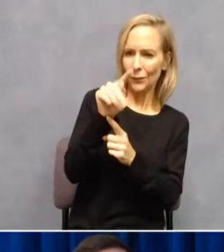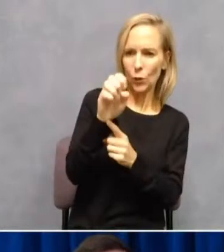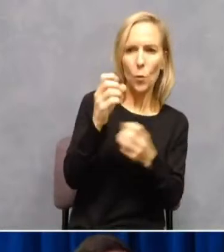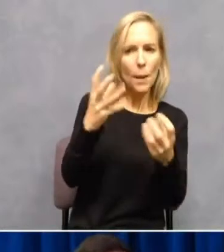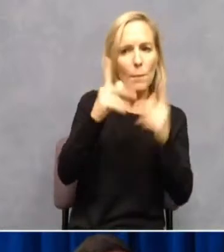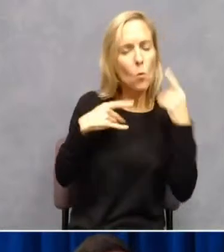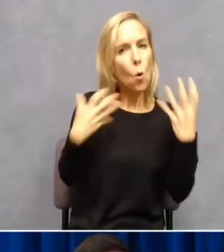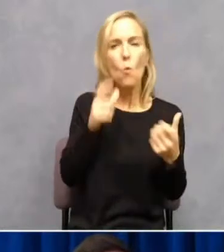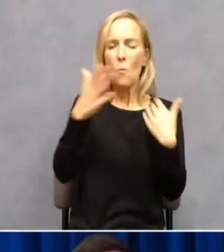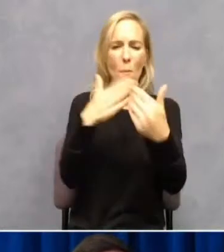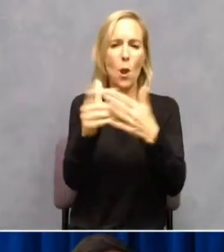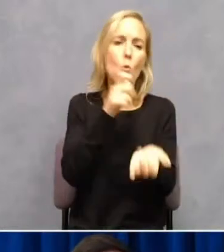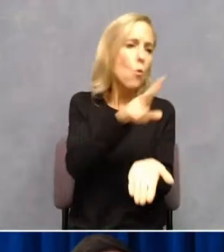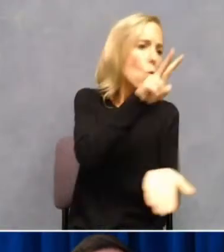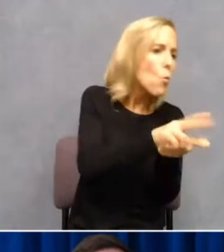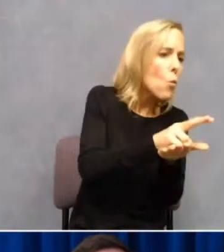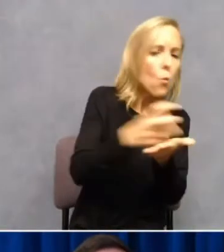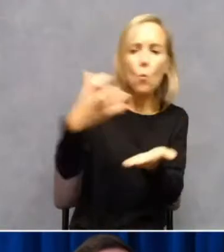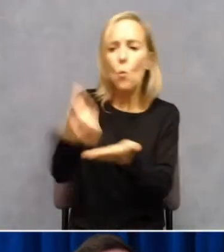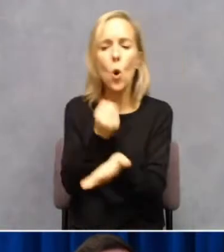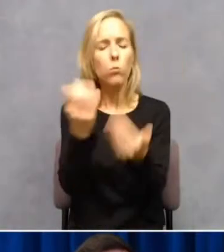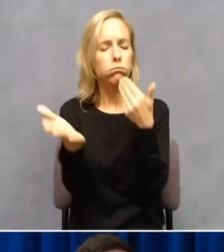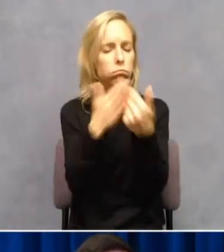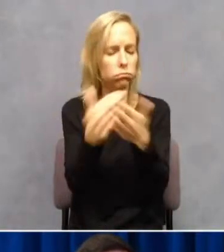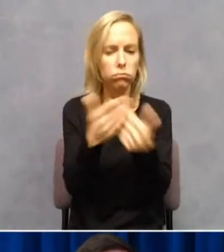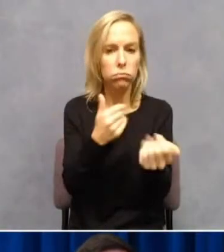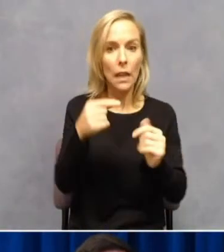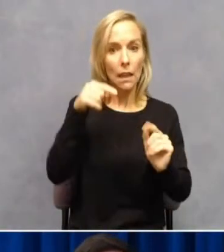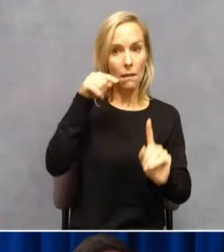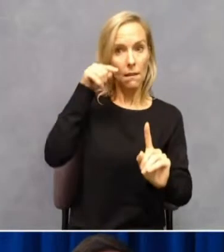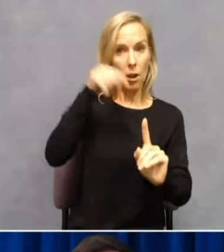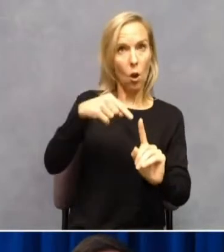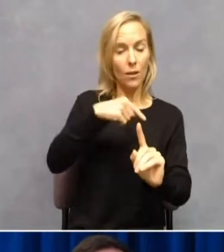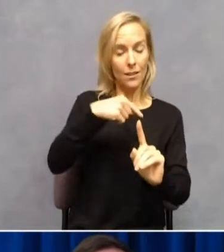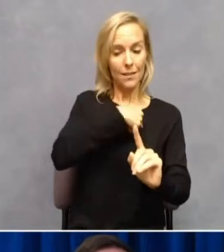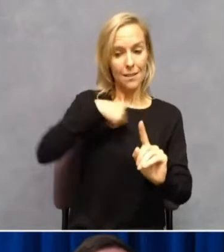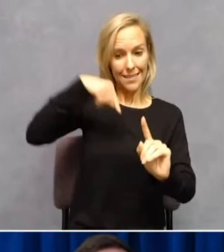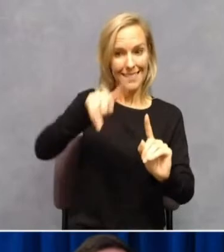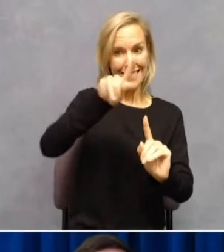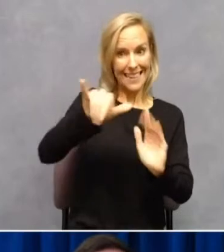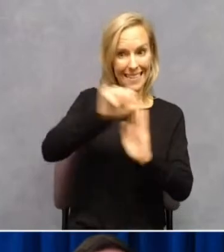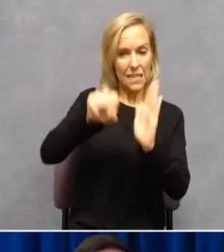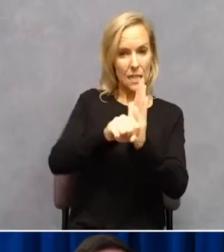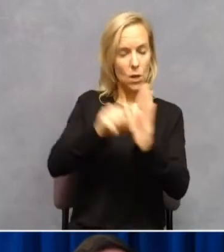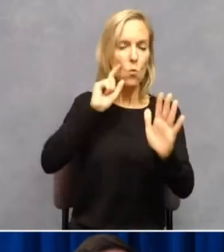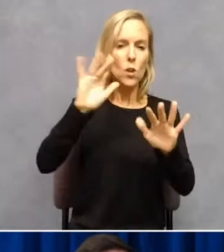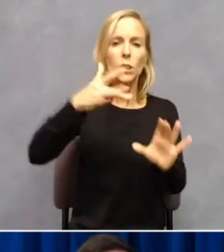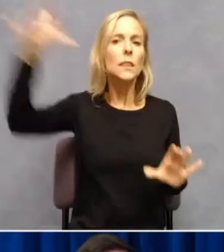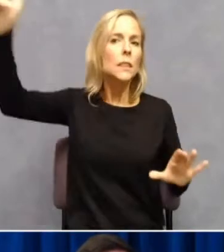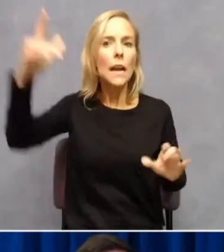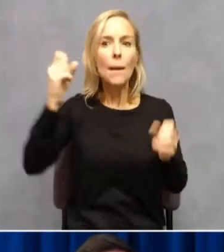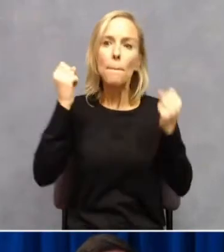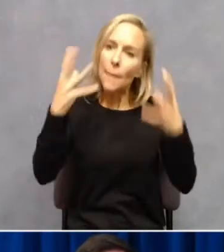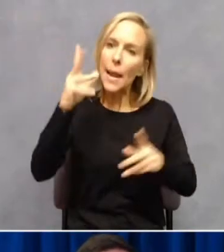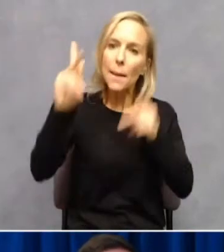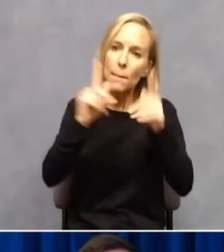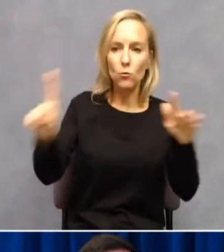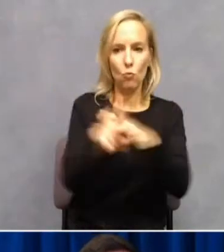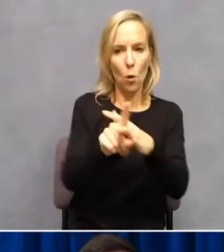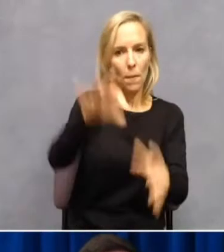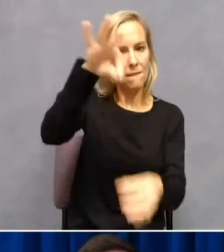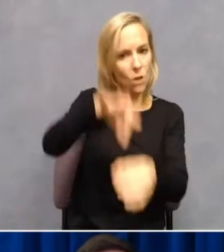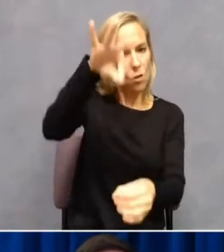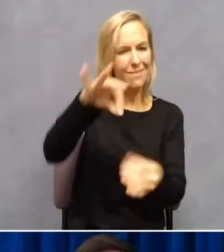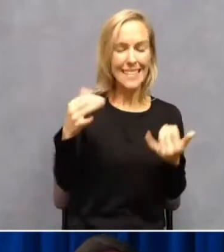state shines if we can have that record turnout with all the different ways that we can currently vote. It's easier now